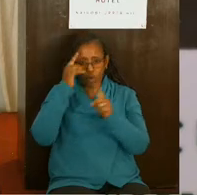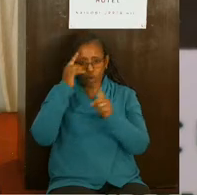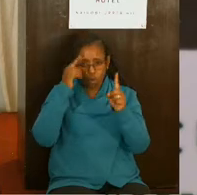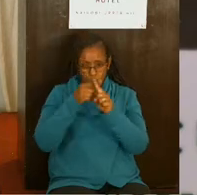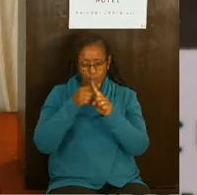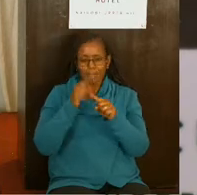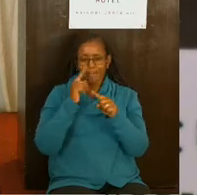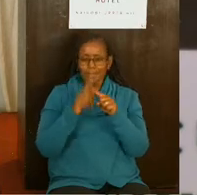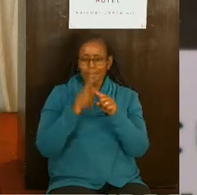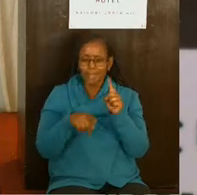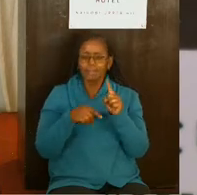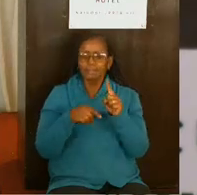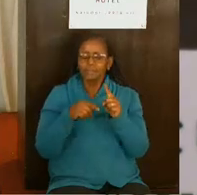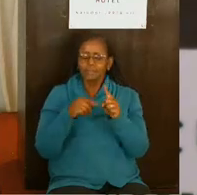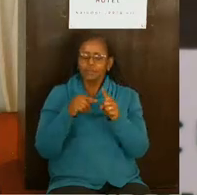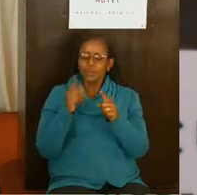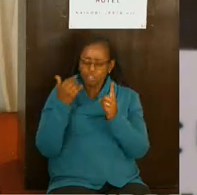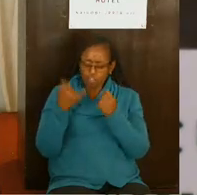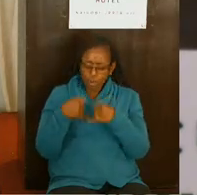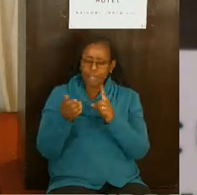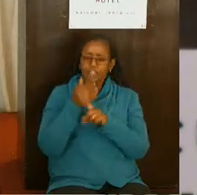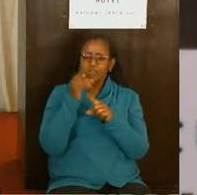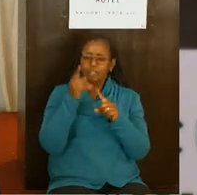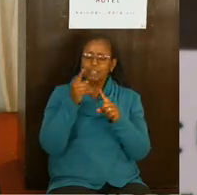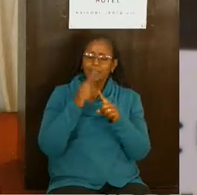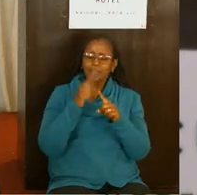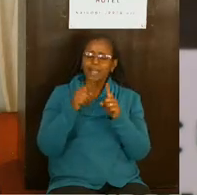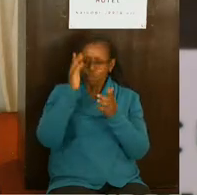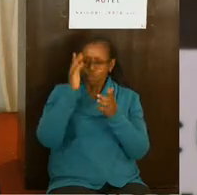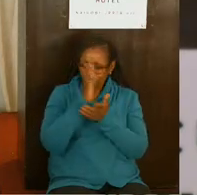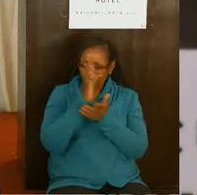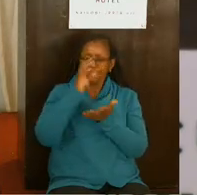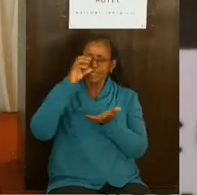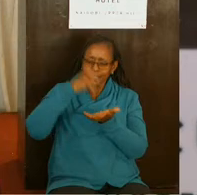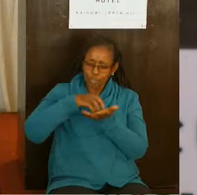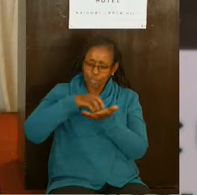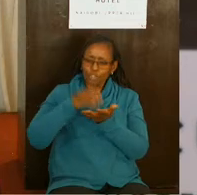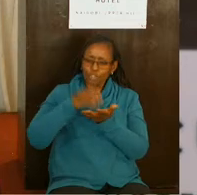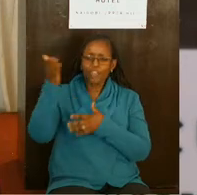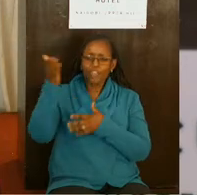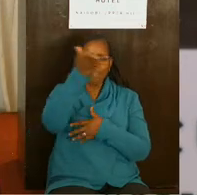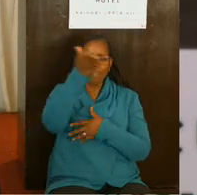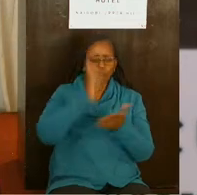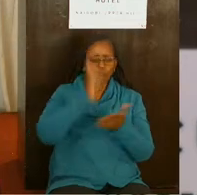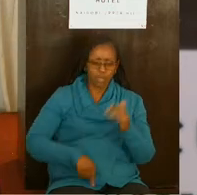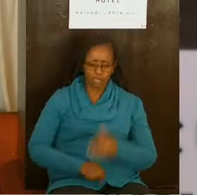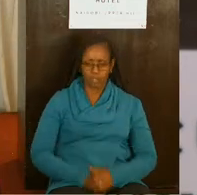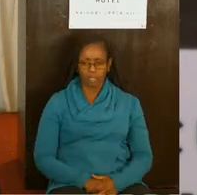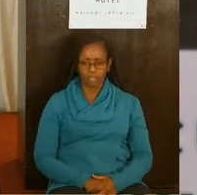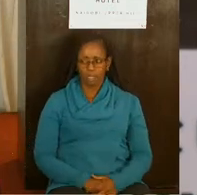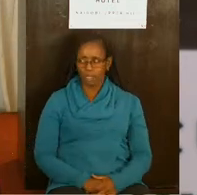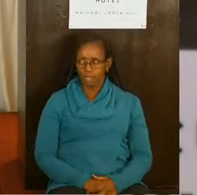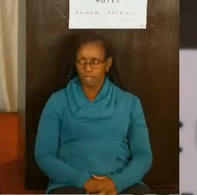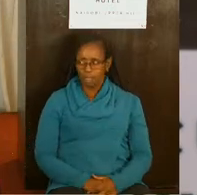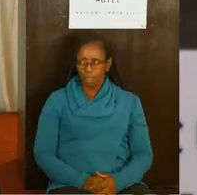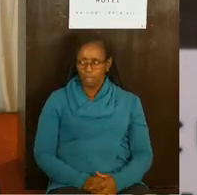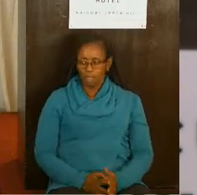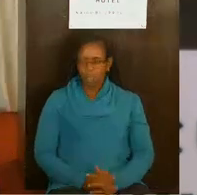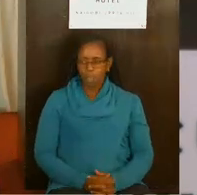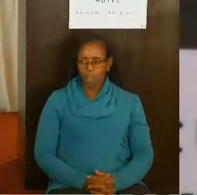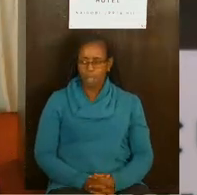but what is on the ground that is what research tells us and our experiential knowledge tells us and then the